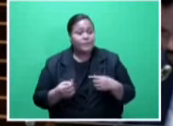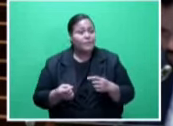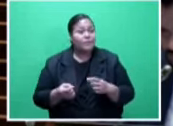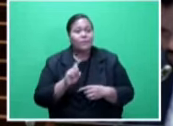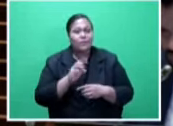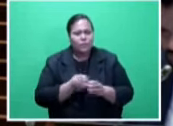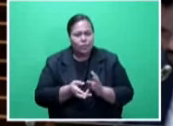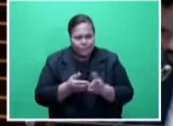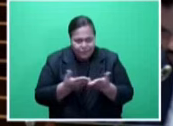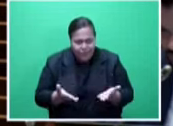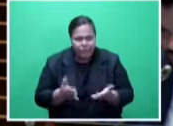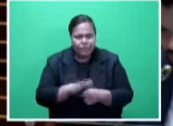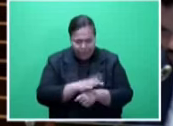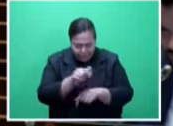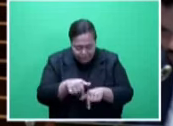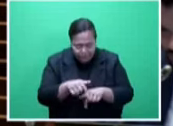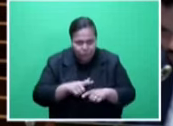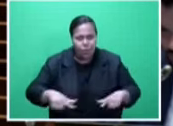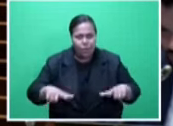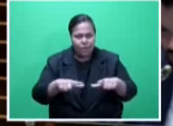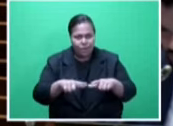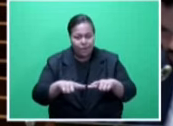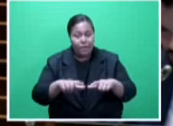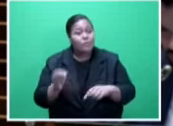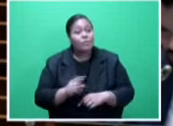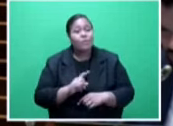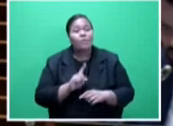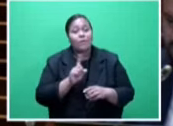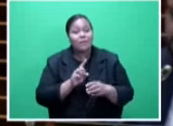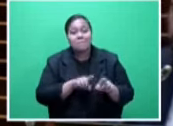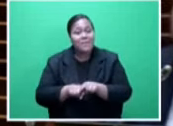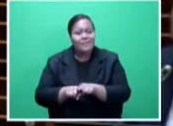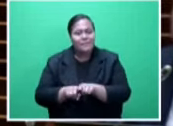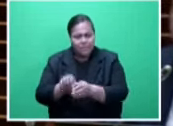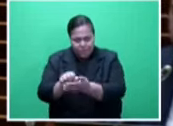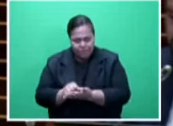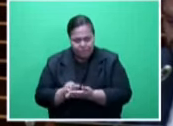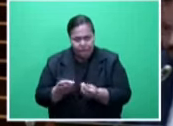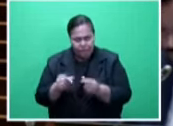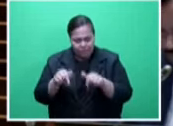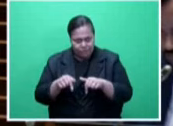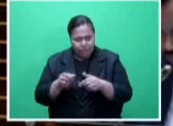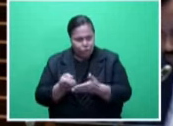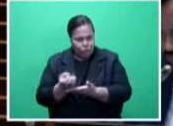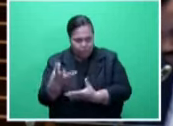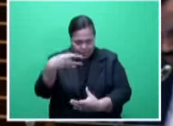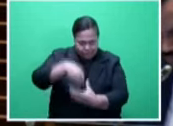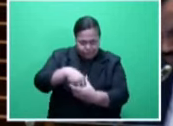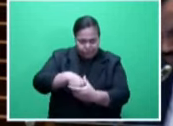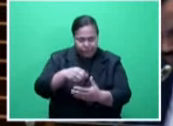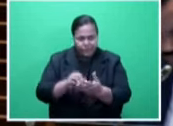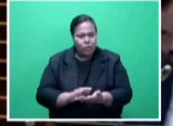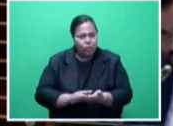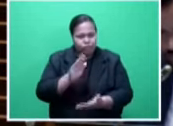phase. The campaign actually keeps the money in the economy, Honourable Speaker, and it drives business and confidence and helps